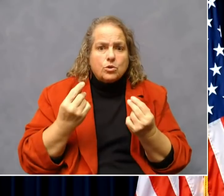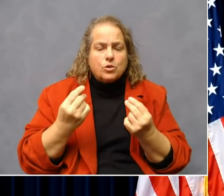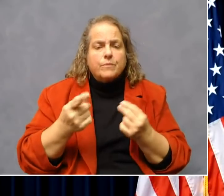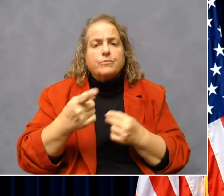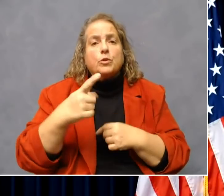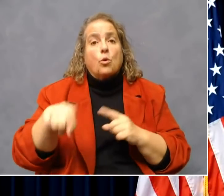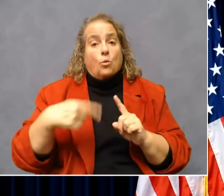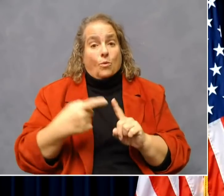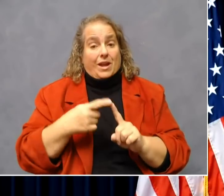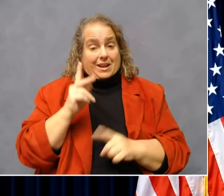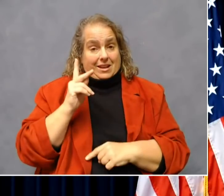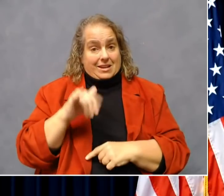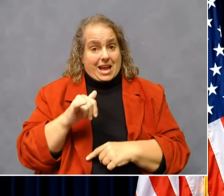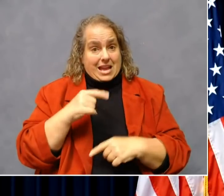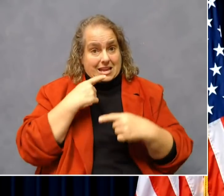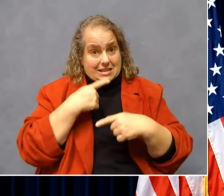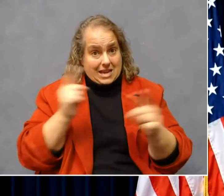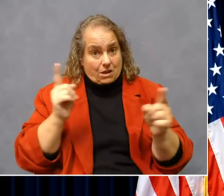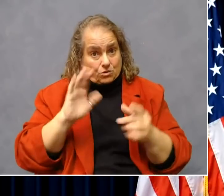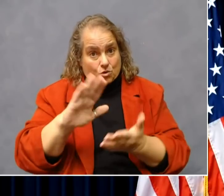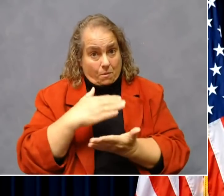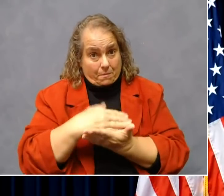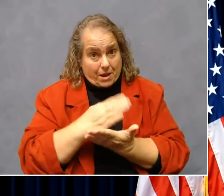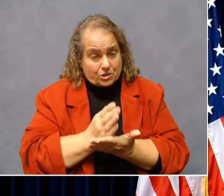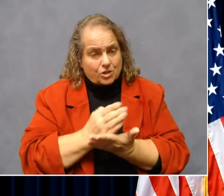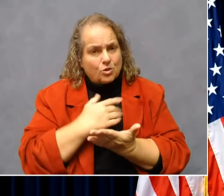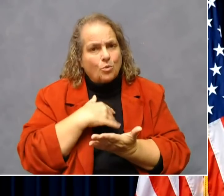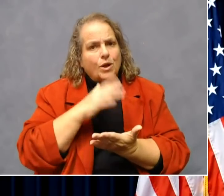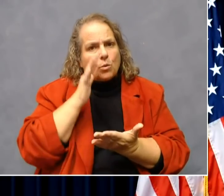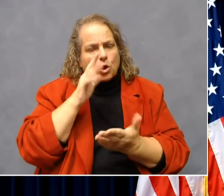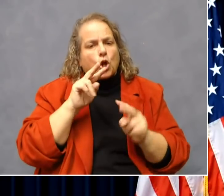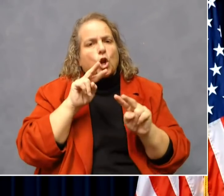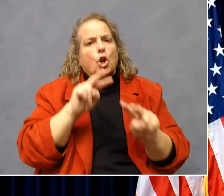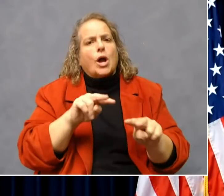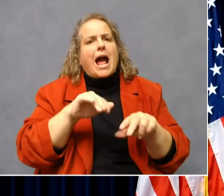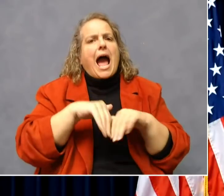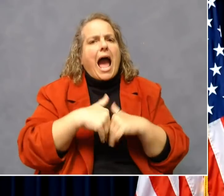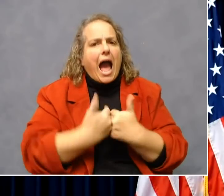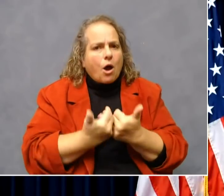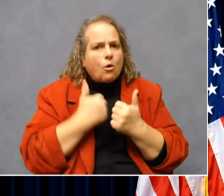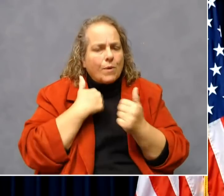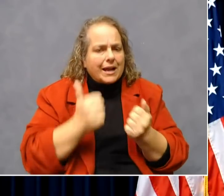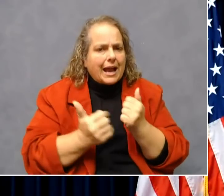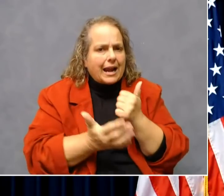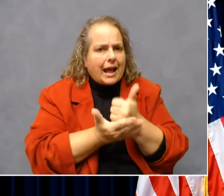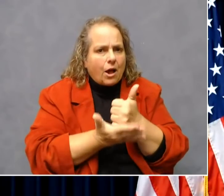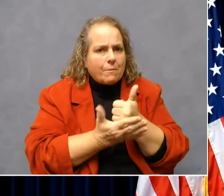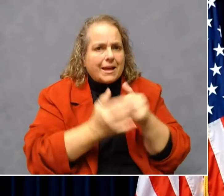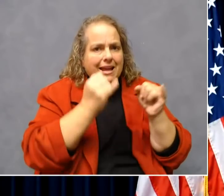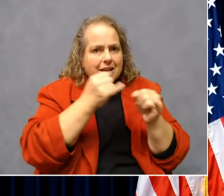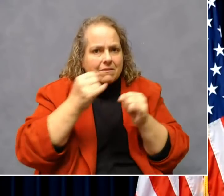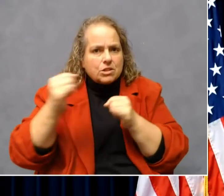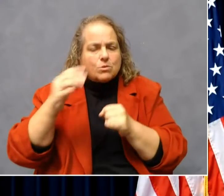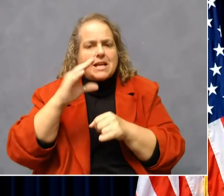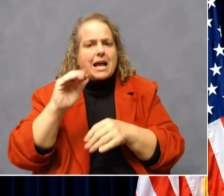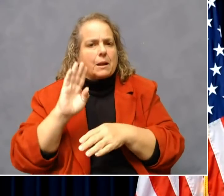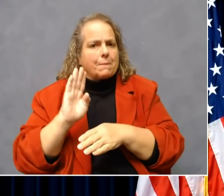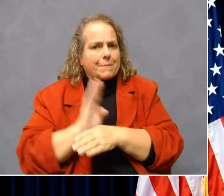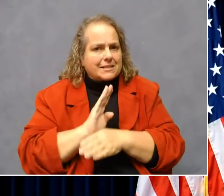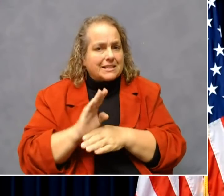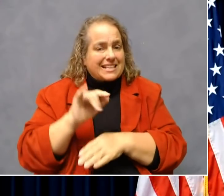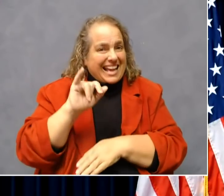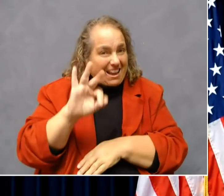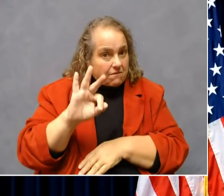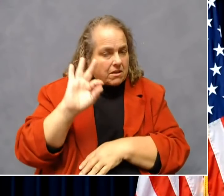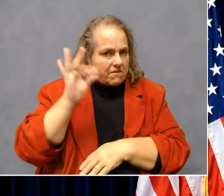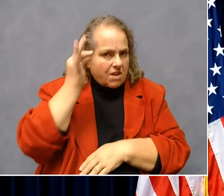will be looking at ways we can help both individuals and businesses if the federal government is not going to step up and